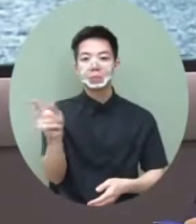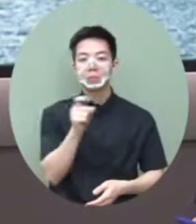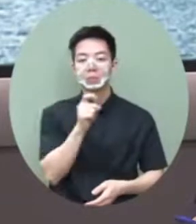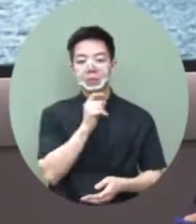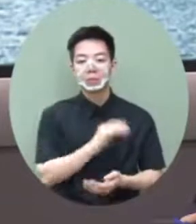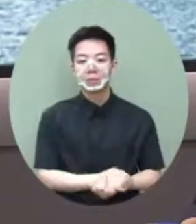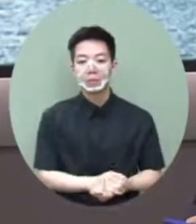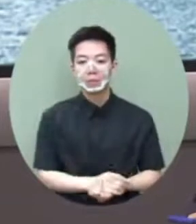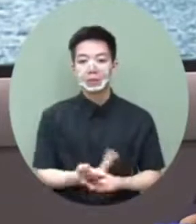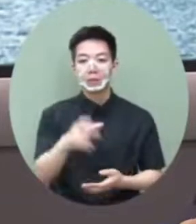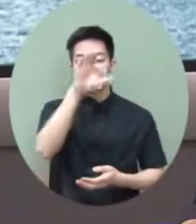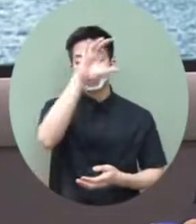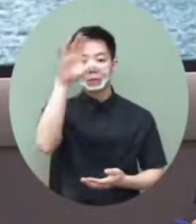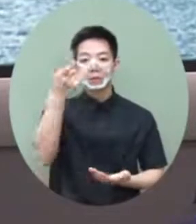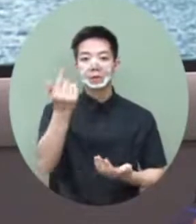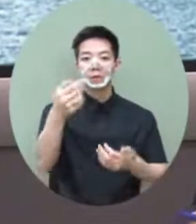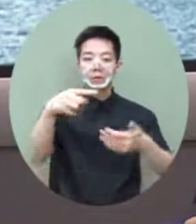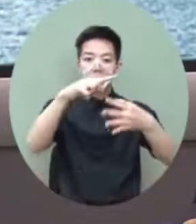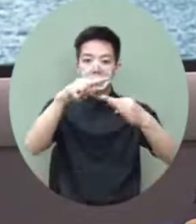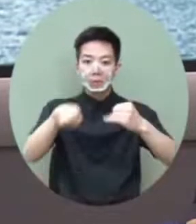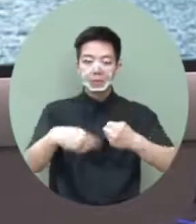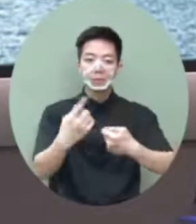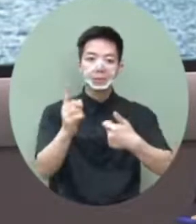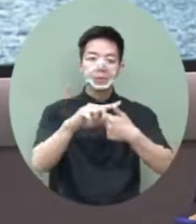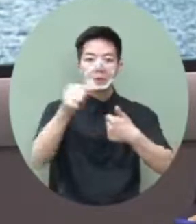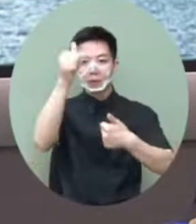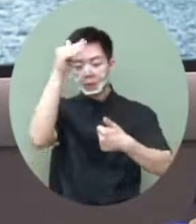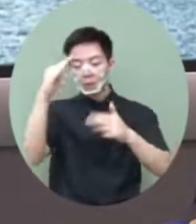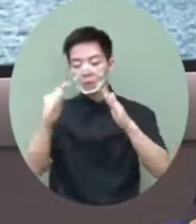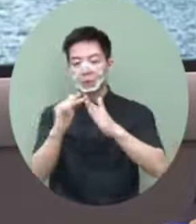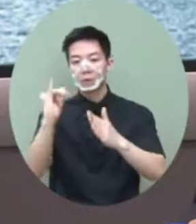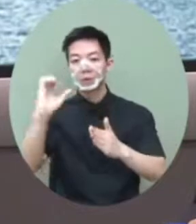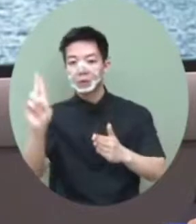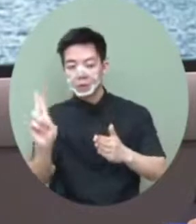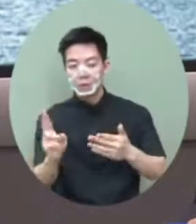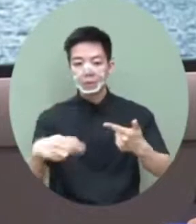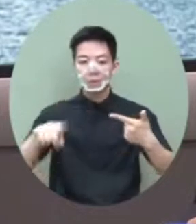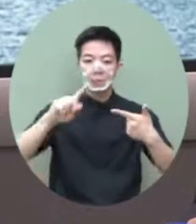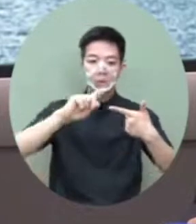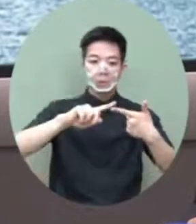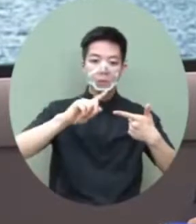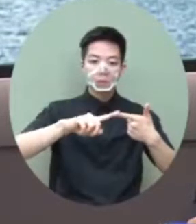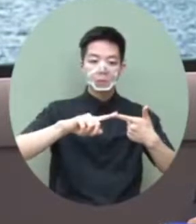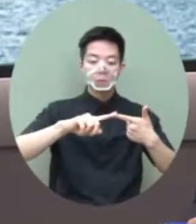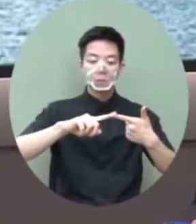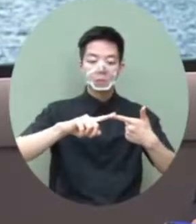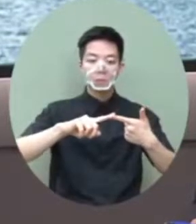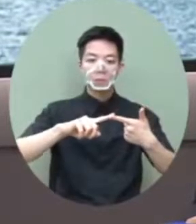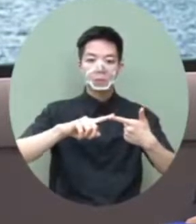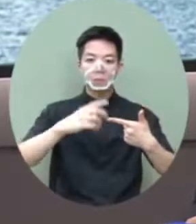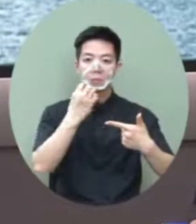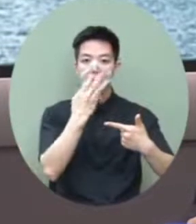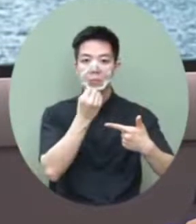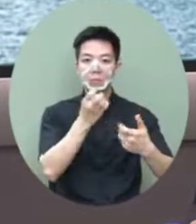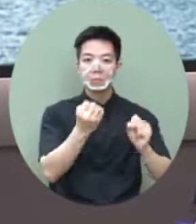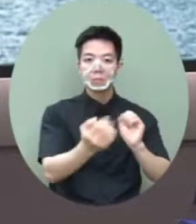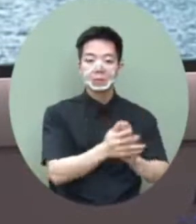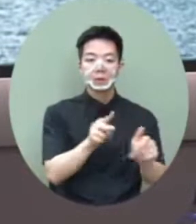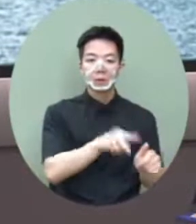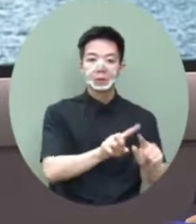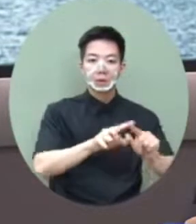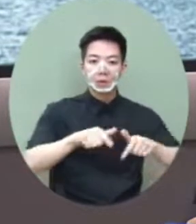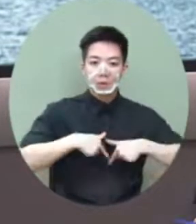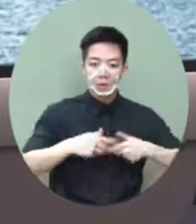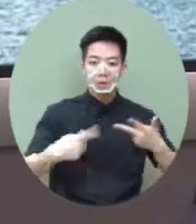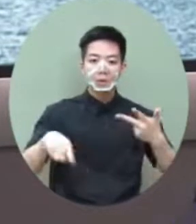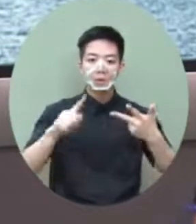operate more facilities in the community to provide care. And we have a tiered approach. We have, say, intensive